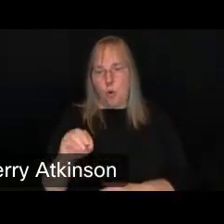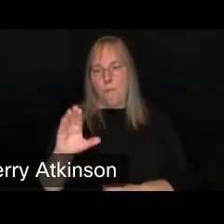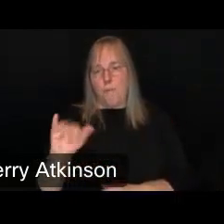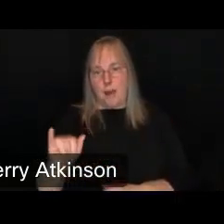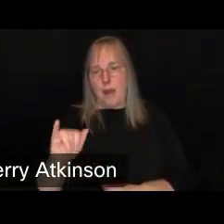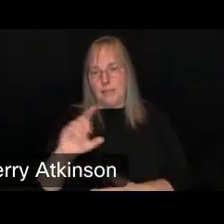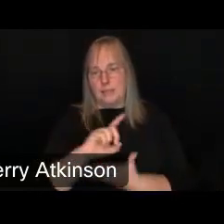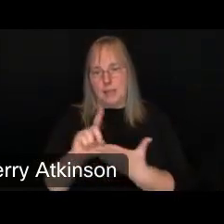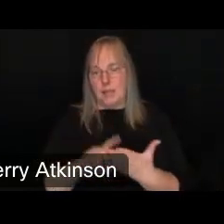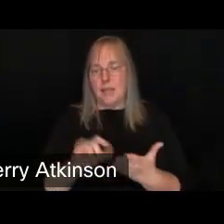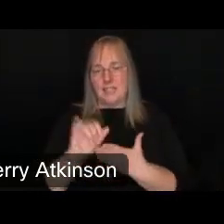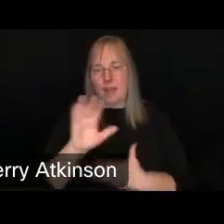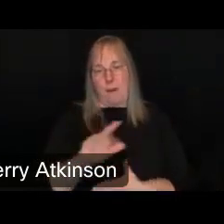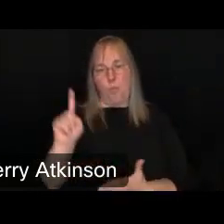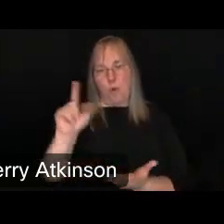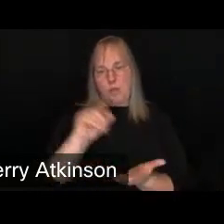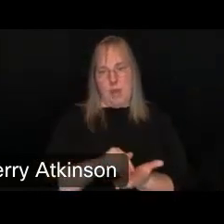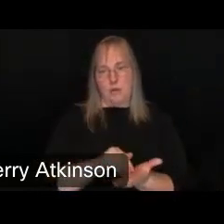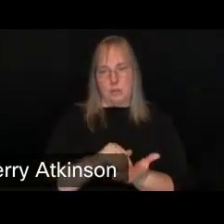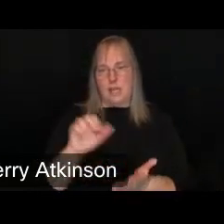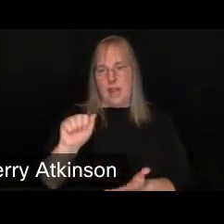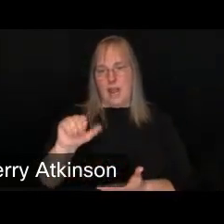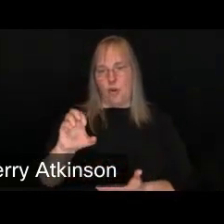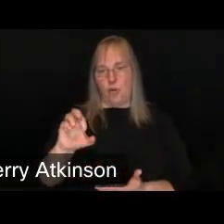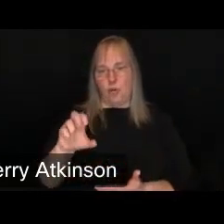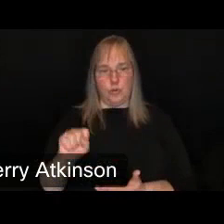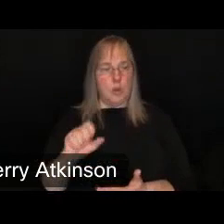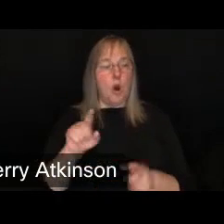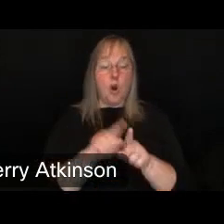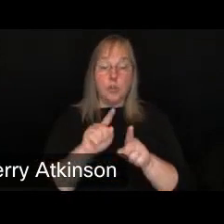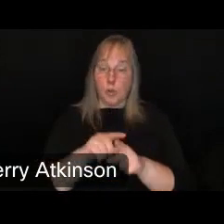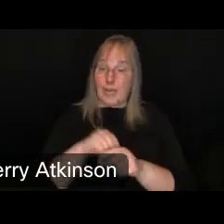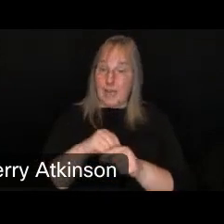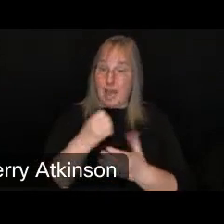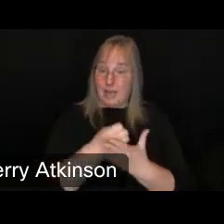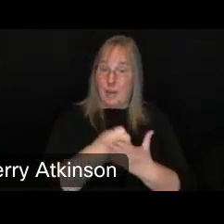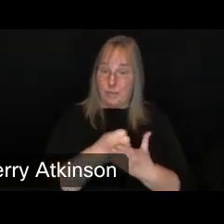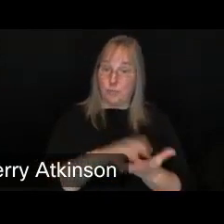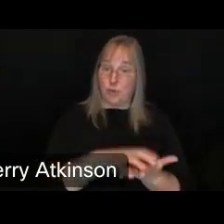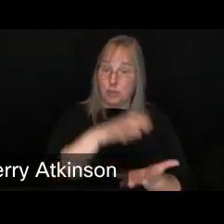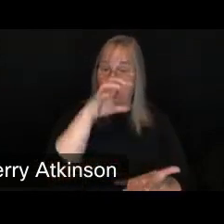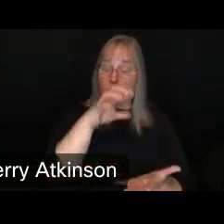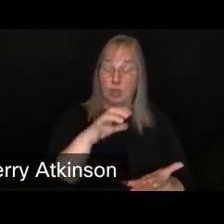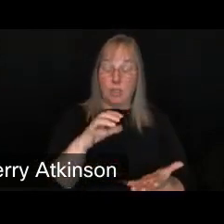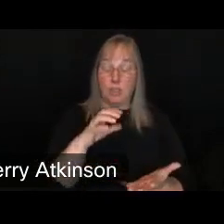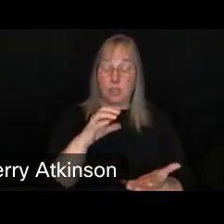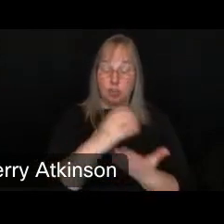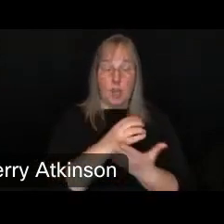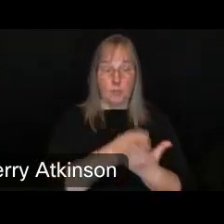so. And then also in the economic prosperity chapter, we have an agricultural economy.